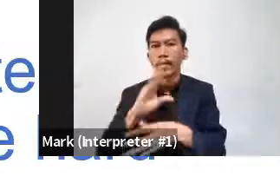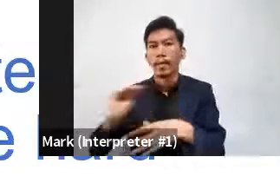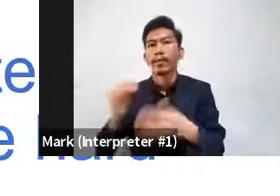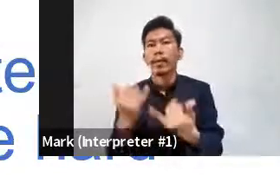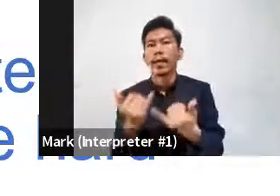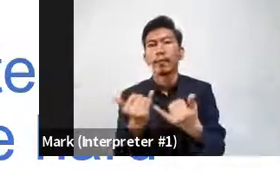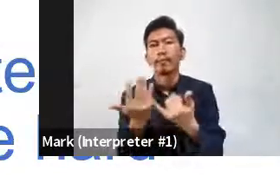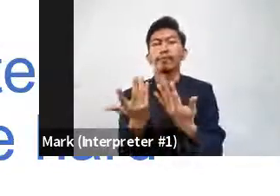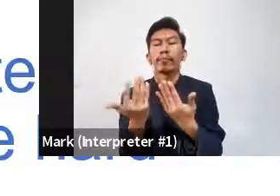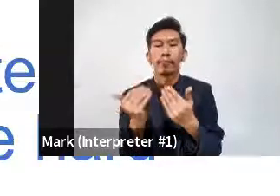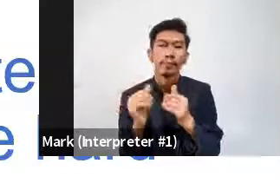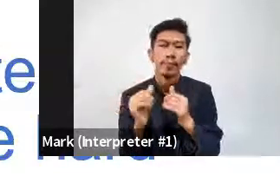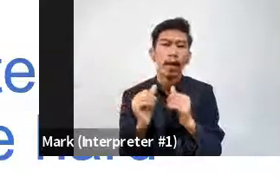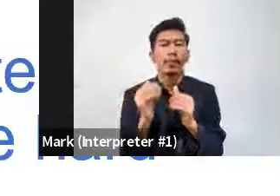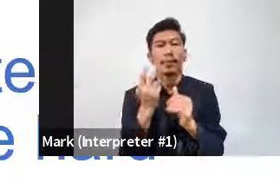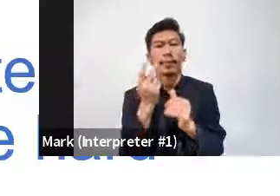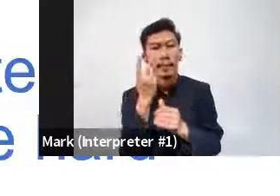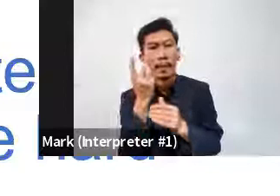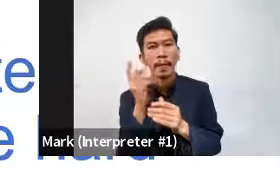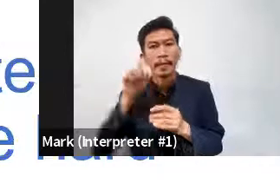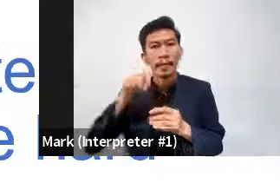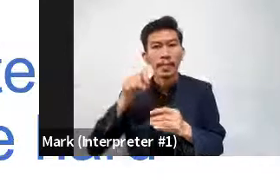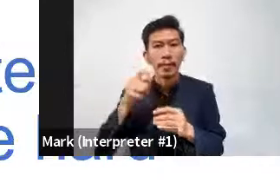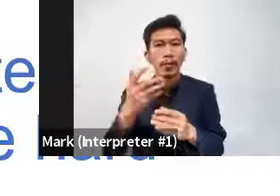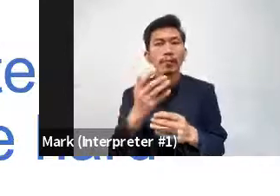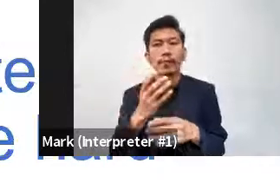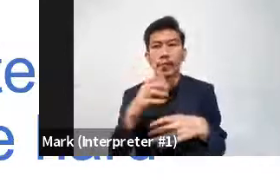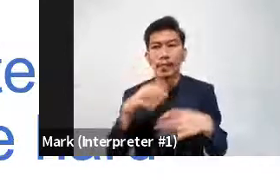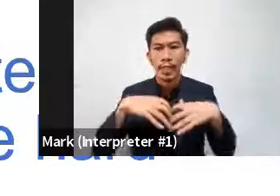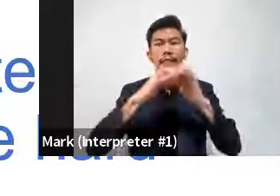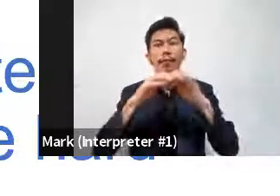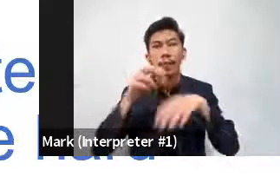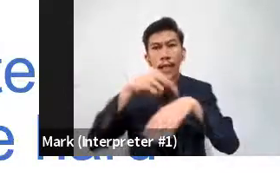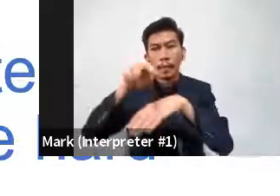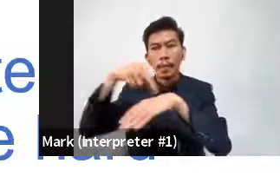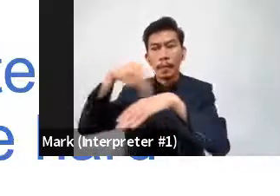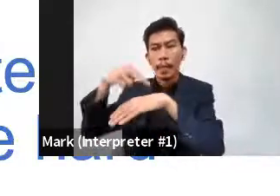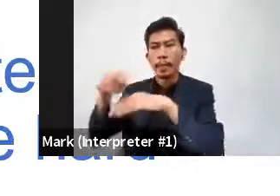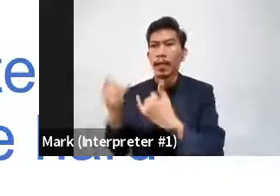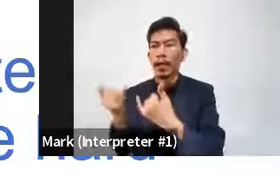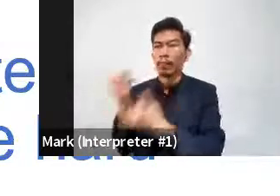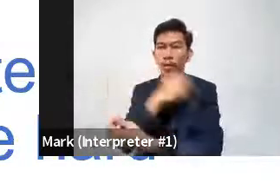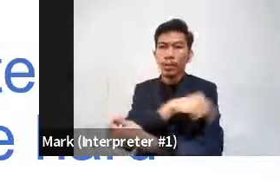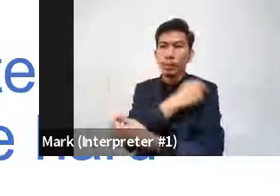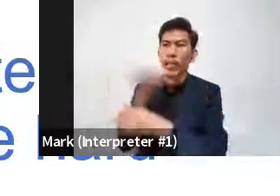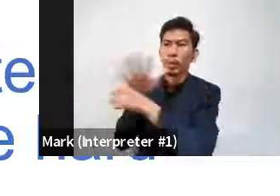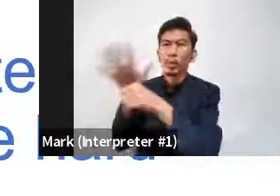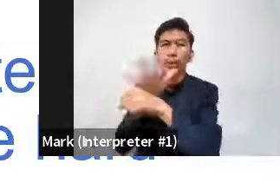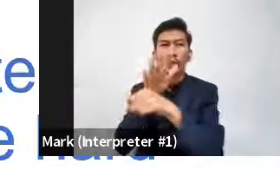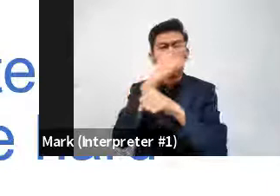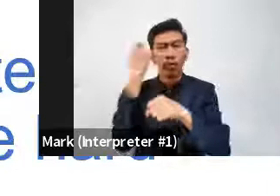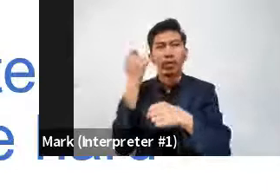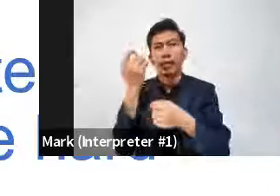we begin to realize that, a lot of hospitals are actually, congested because of, patients that are mild